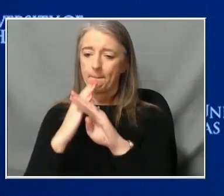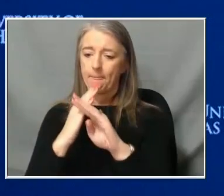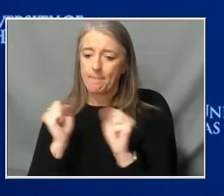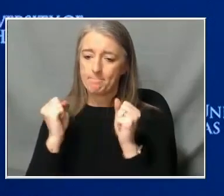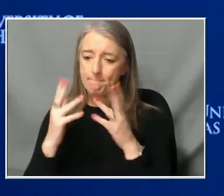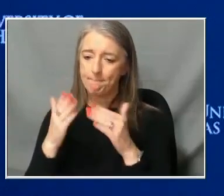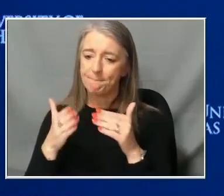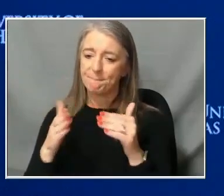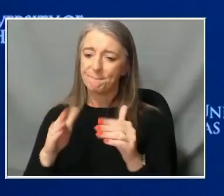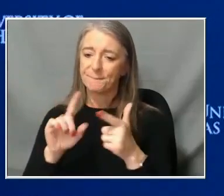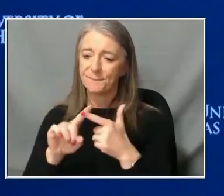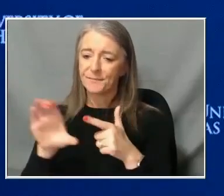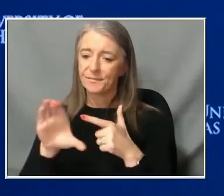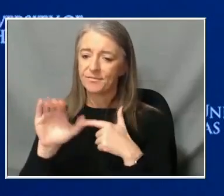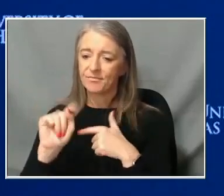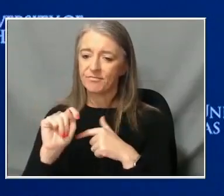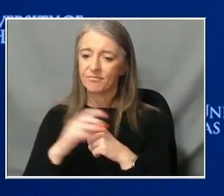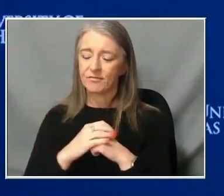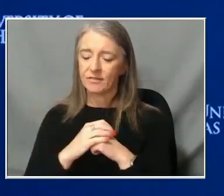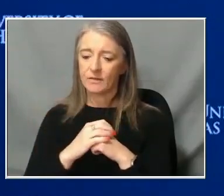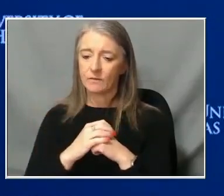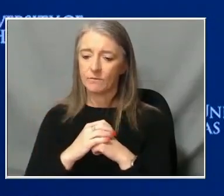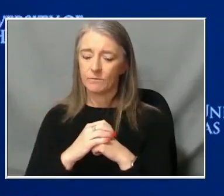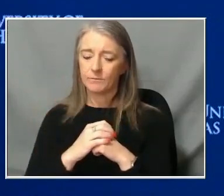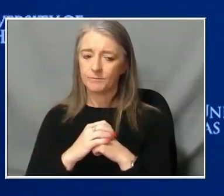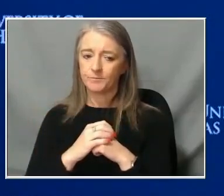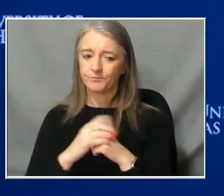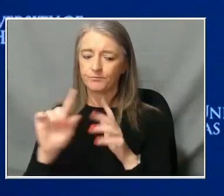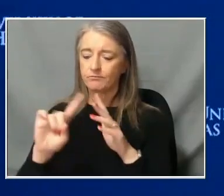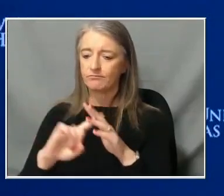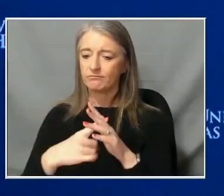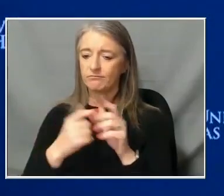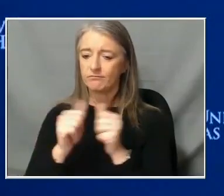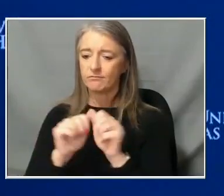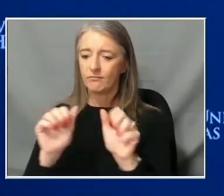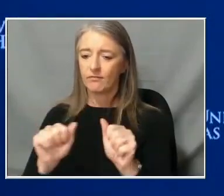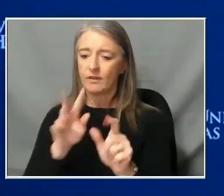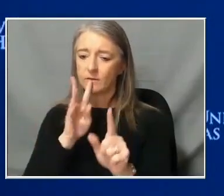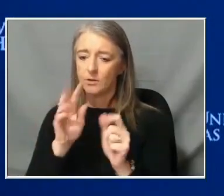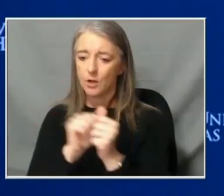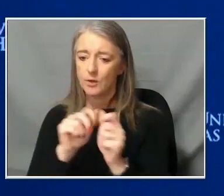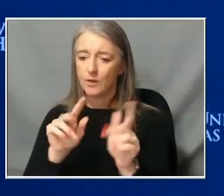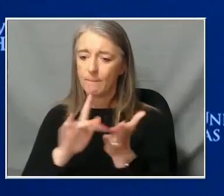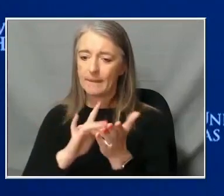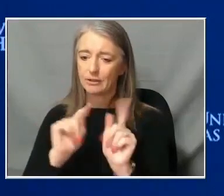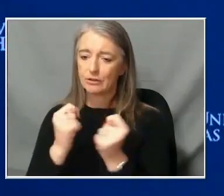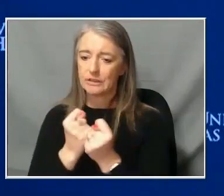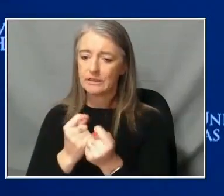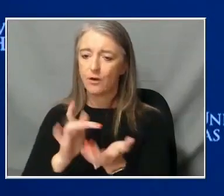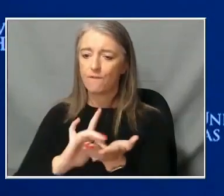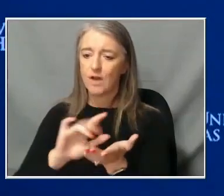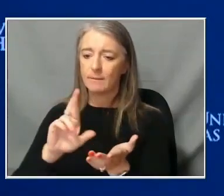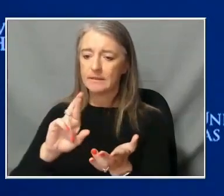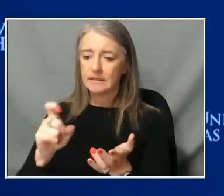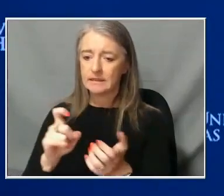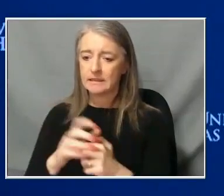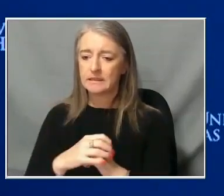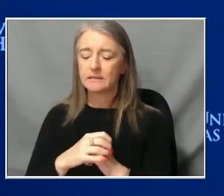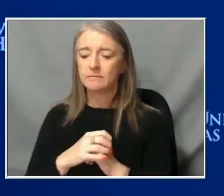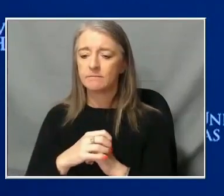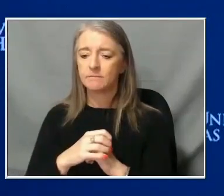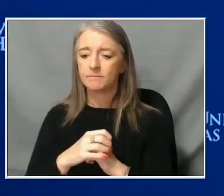do that. It just starts with being able to talk with your medical teams or your pharmacists, at those